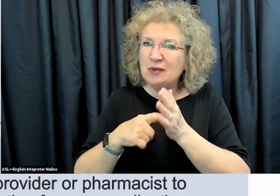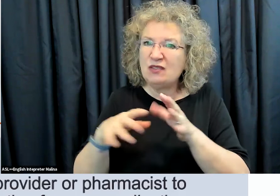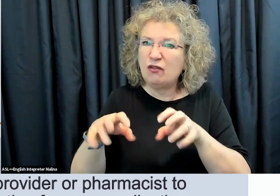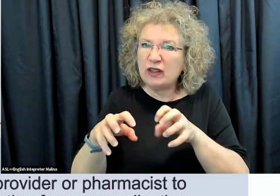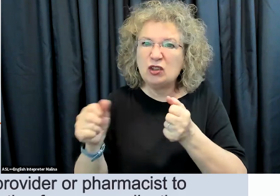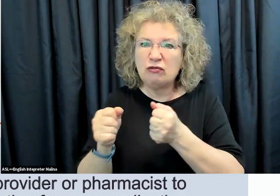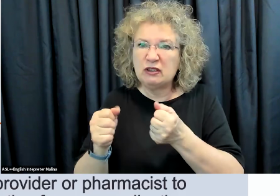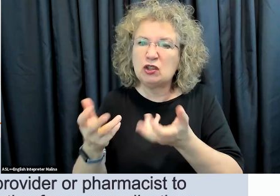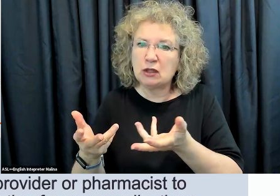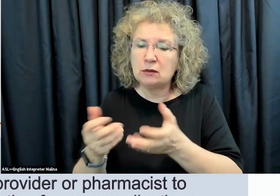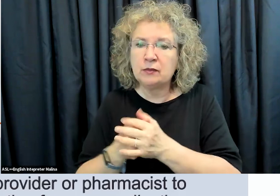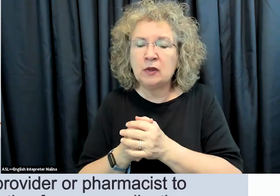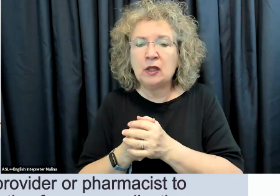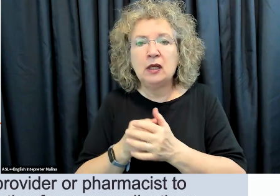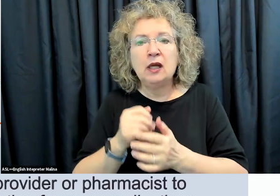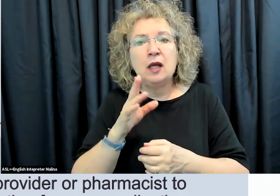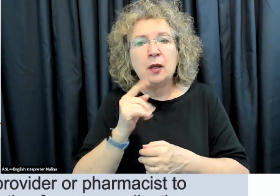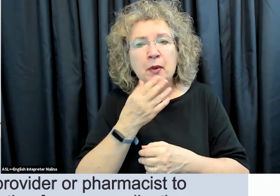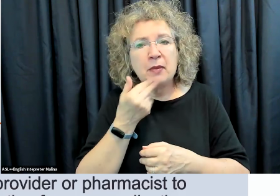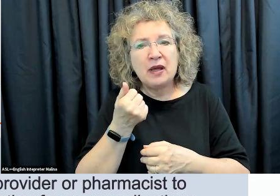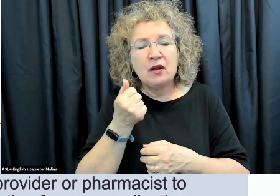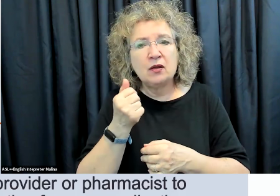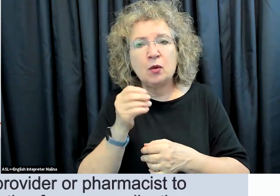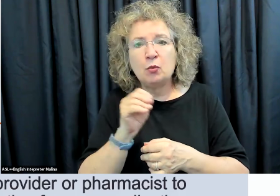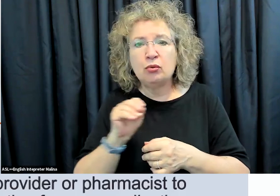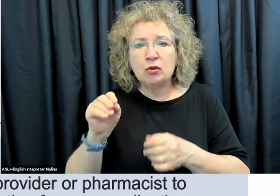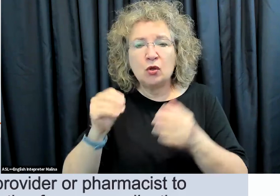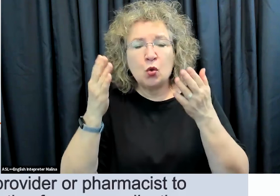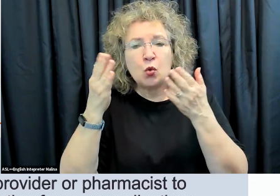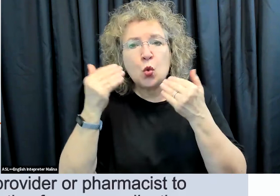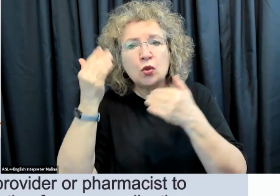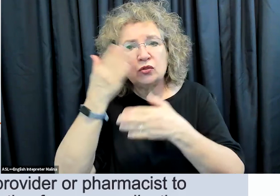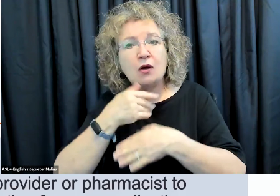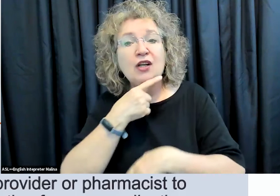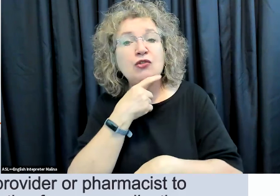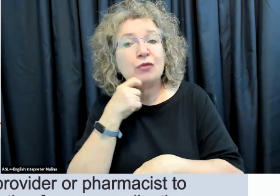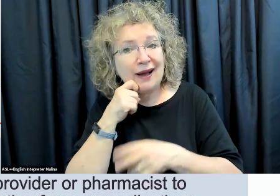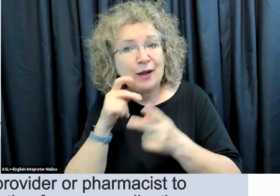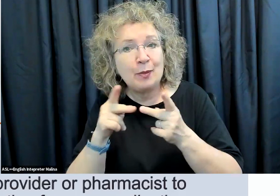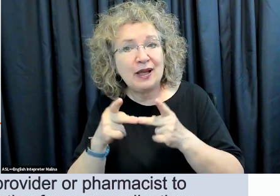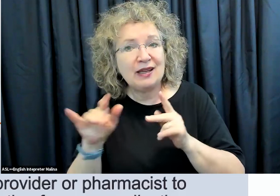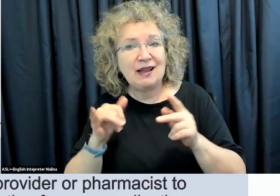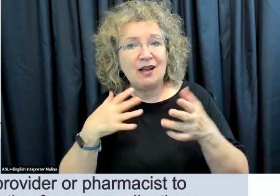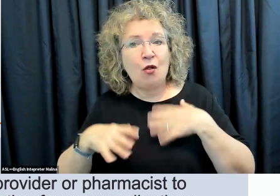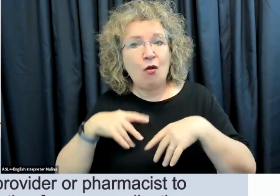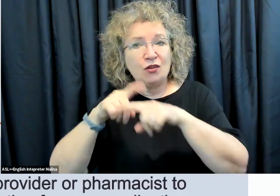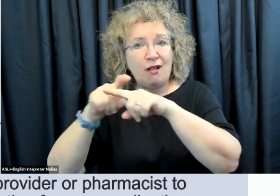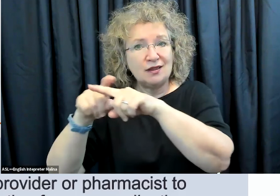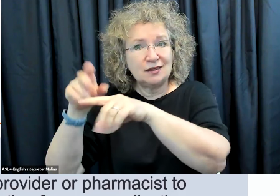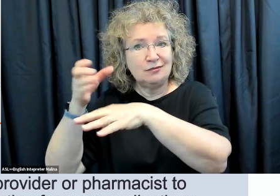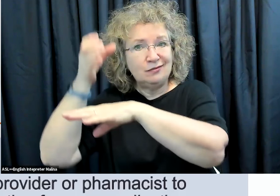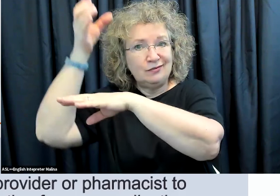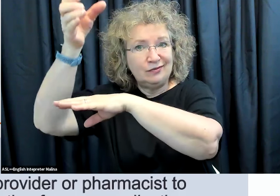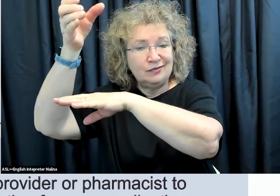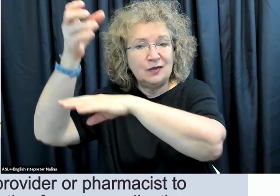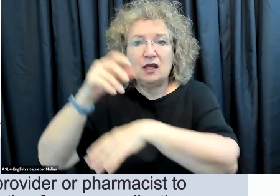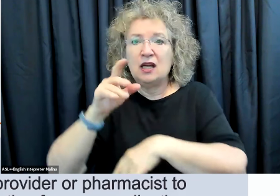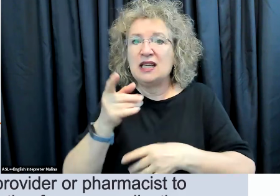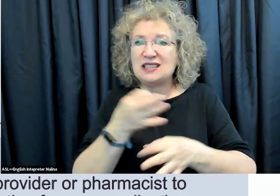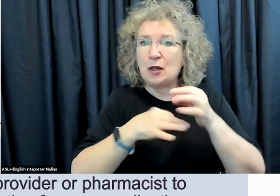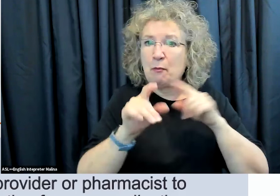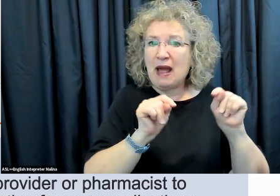closet rather than the bathroom. Keep medications in their original containers. Most medications have